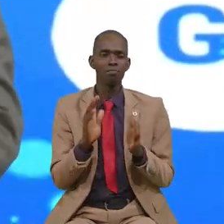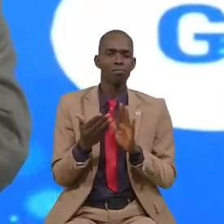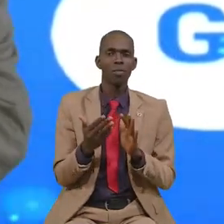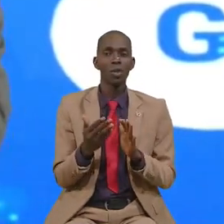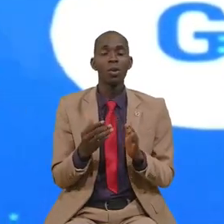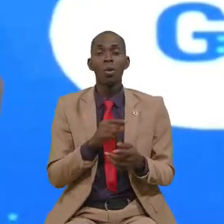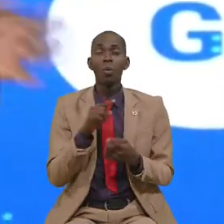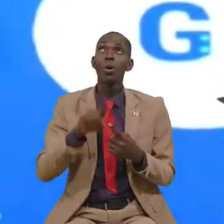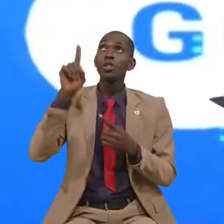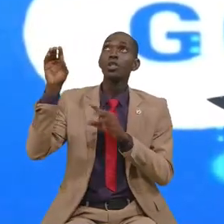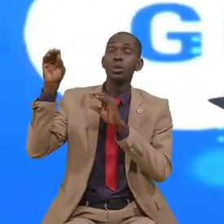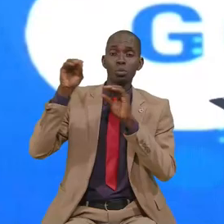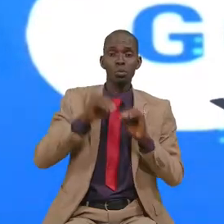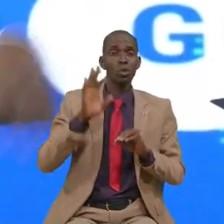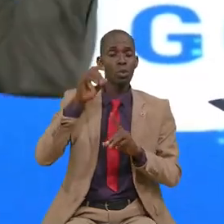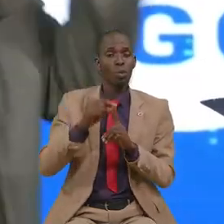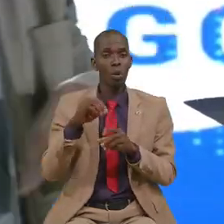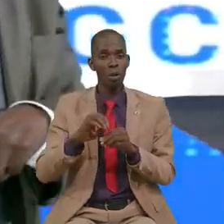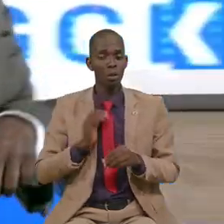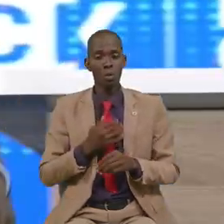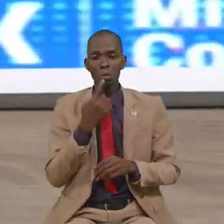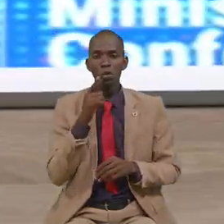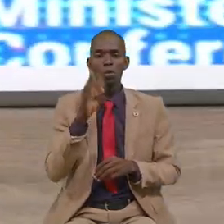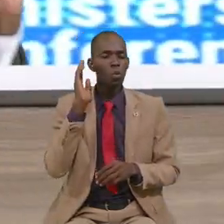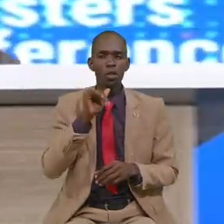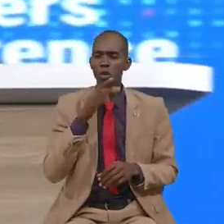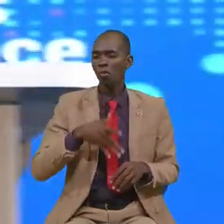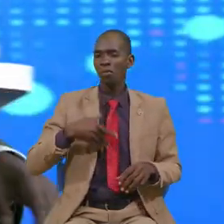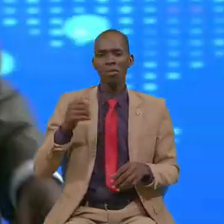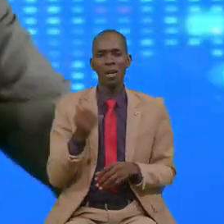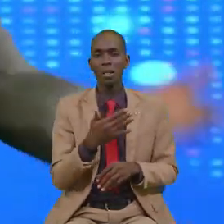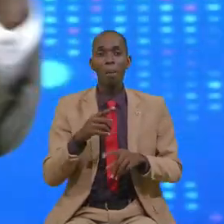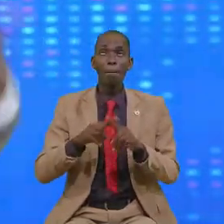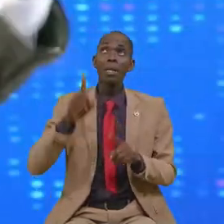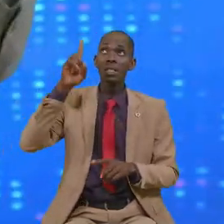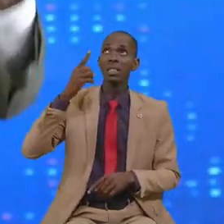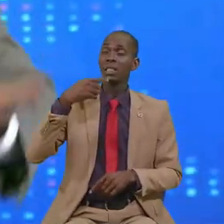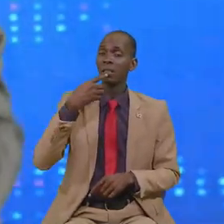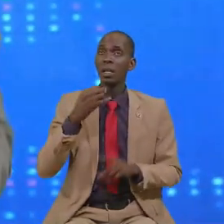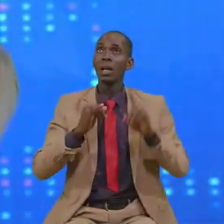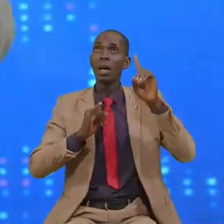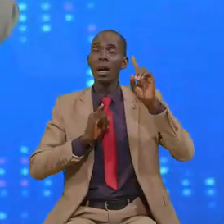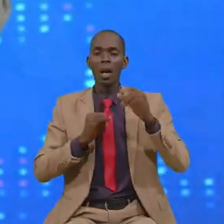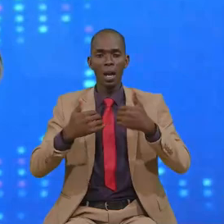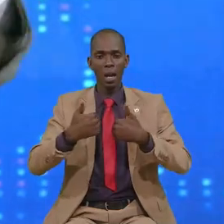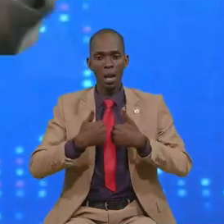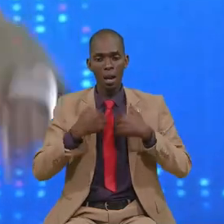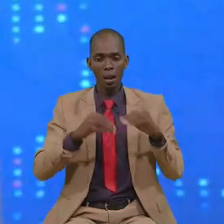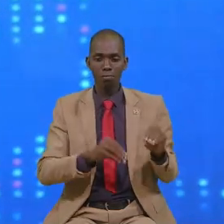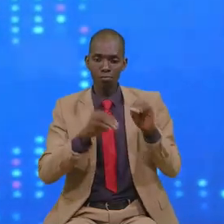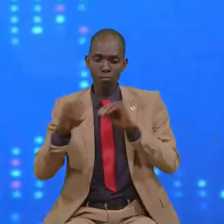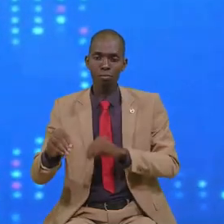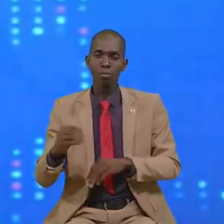in our mouth, you may not feel anything, but God said, I have put my word in